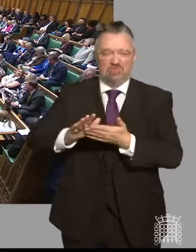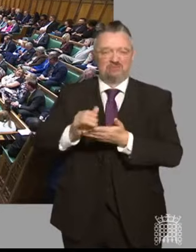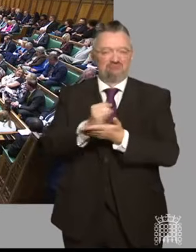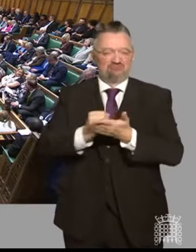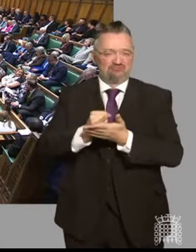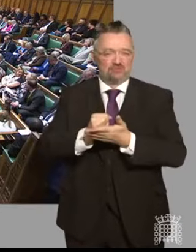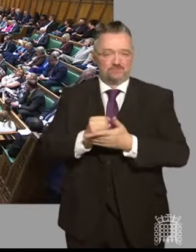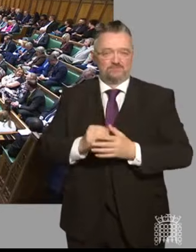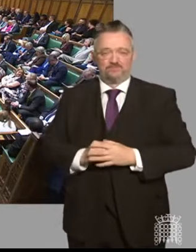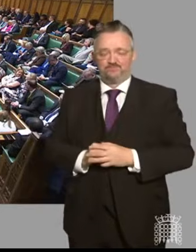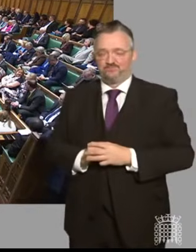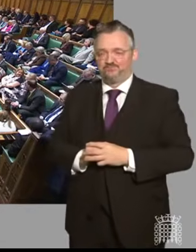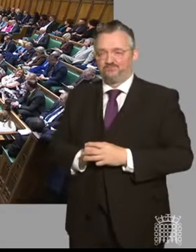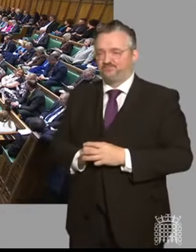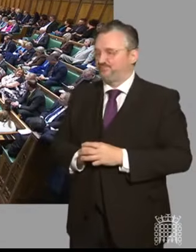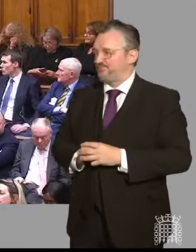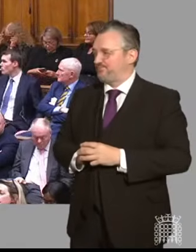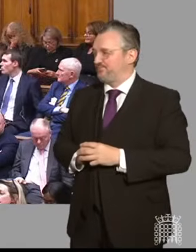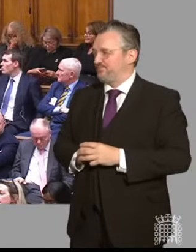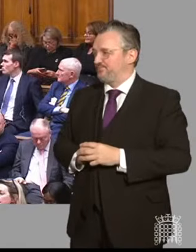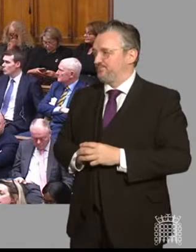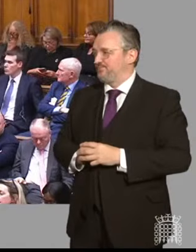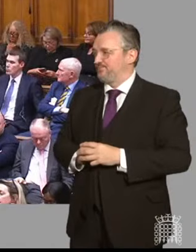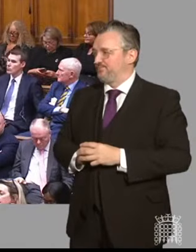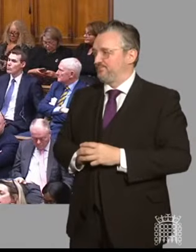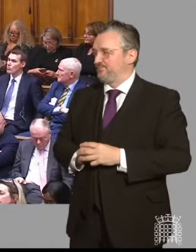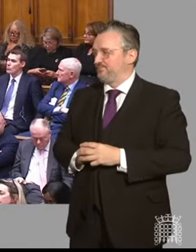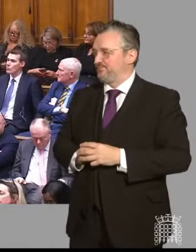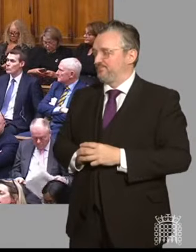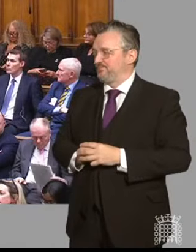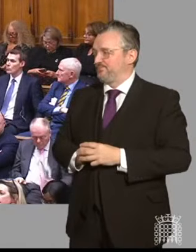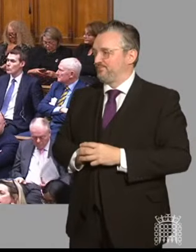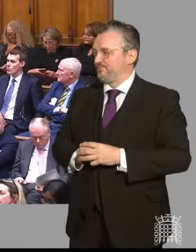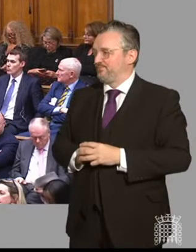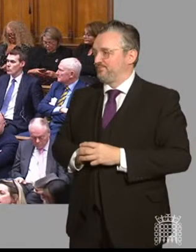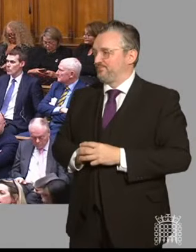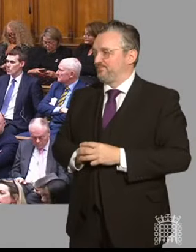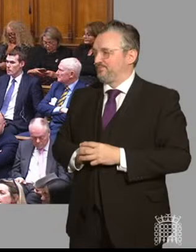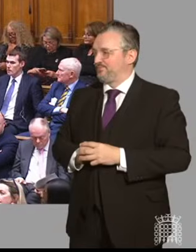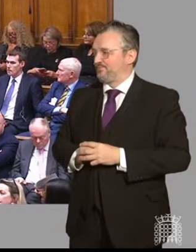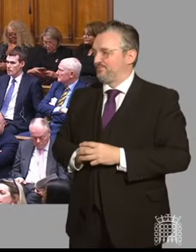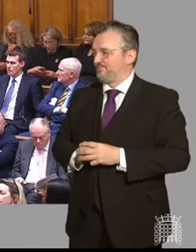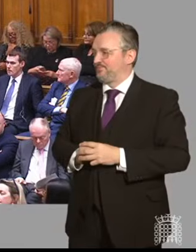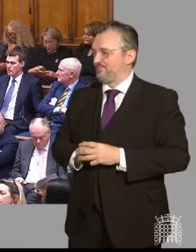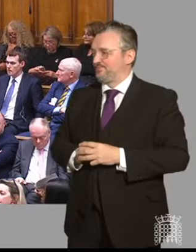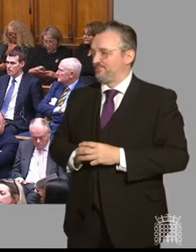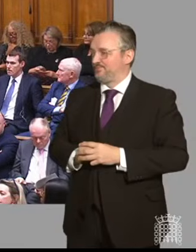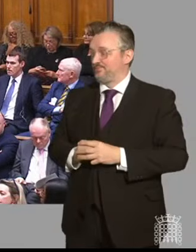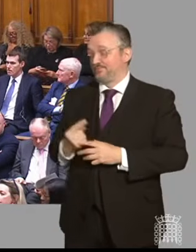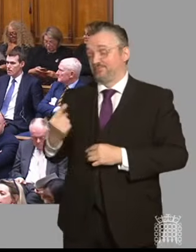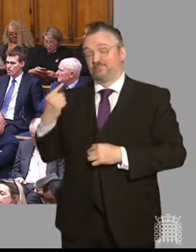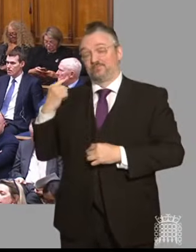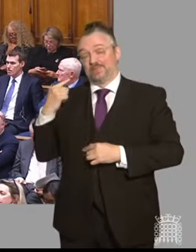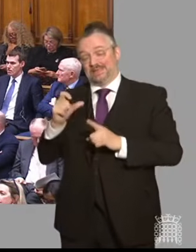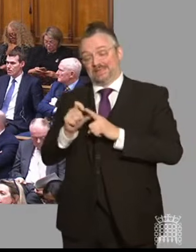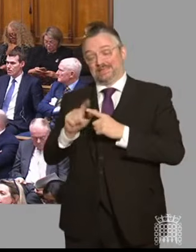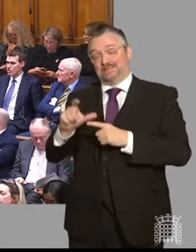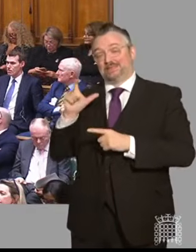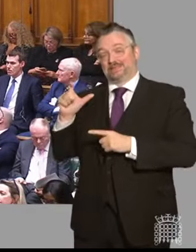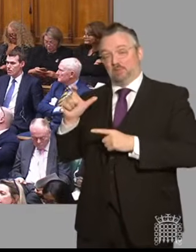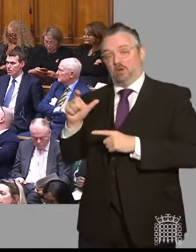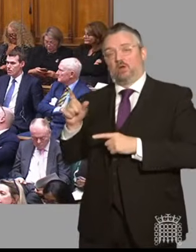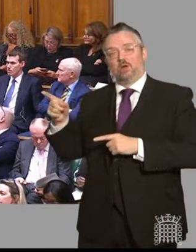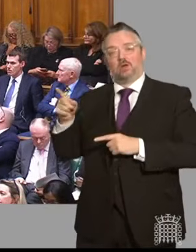In December, the Cabinet Minister for Equalities told this House that she had engaged, and I quote, extensively with